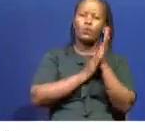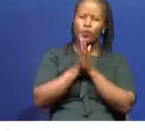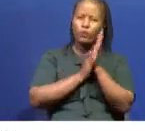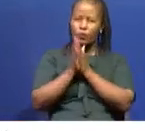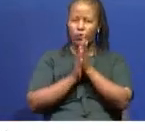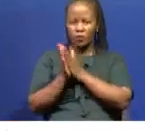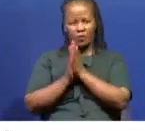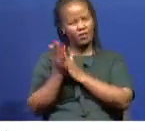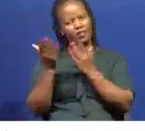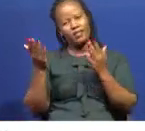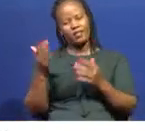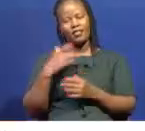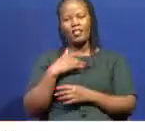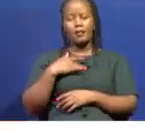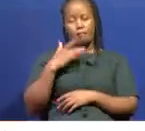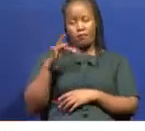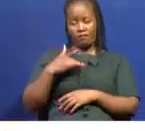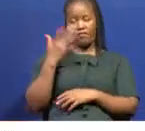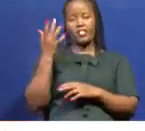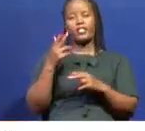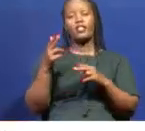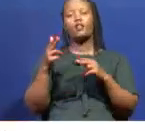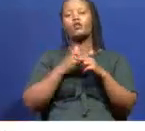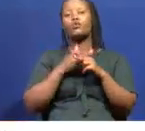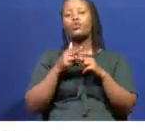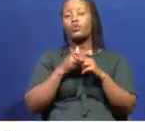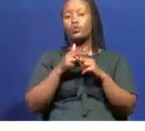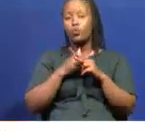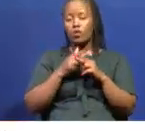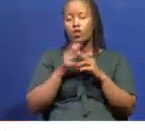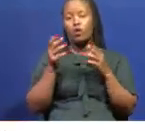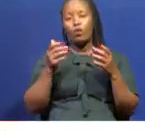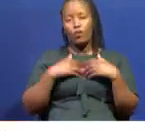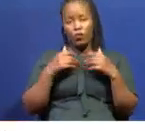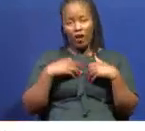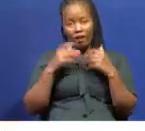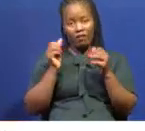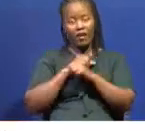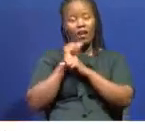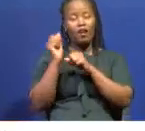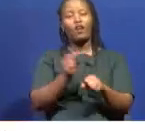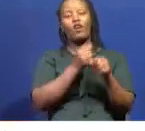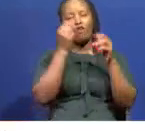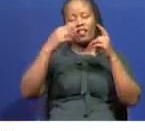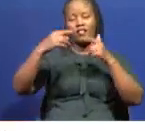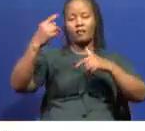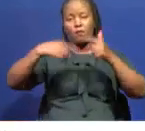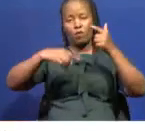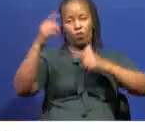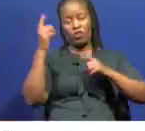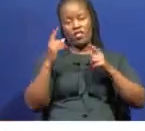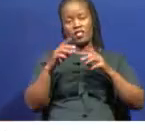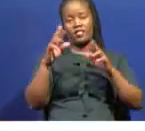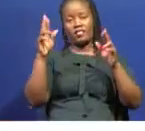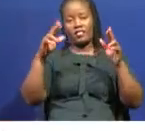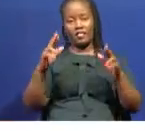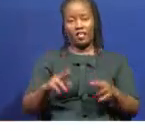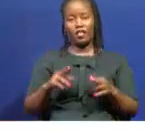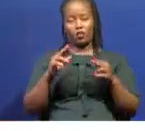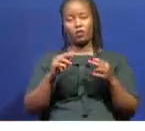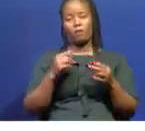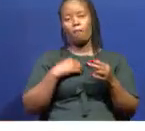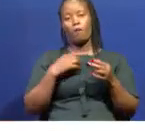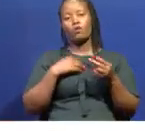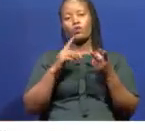feel very soon we'll have golfers winning in the international stage. We have players like Njoroge Kibugu